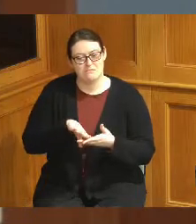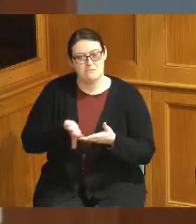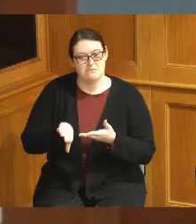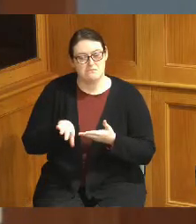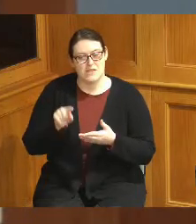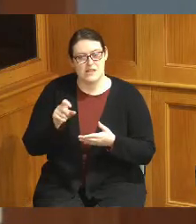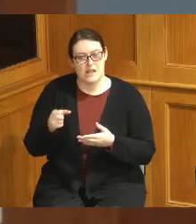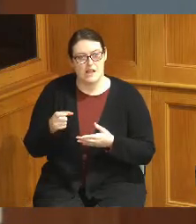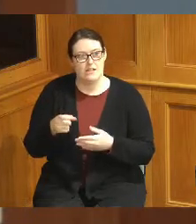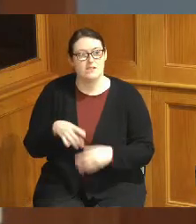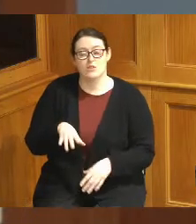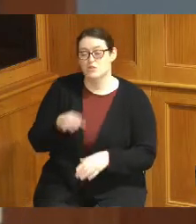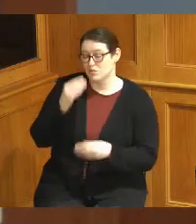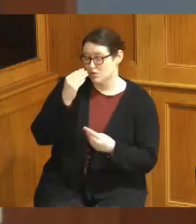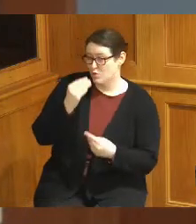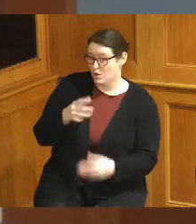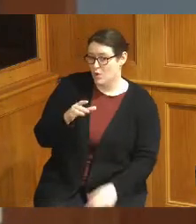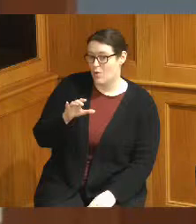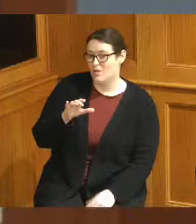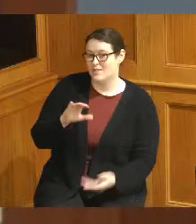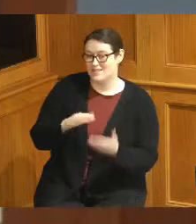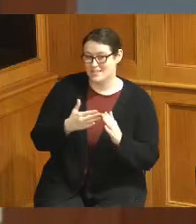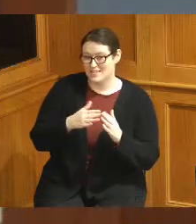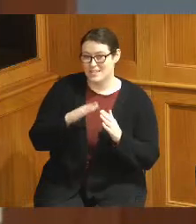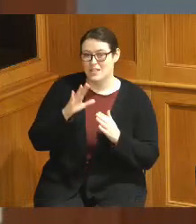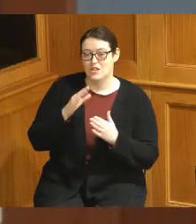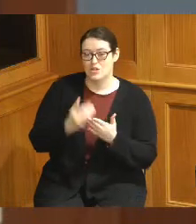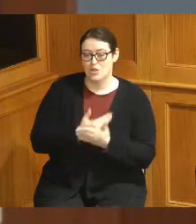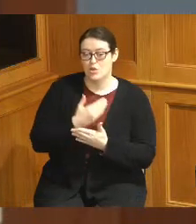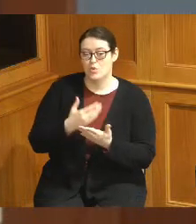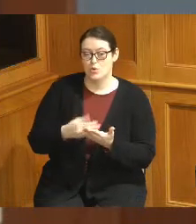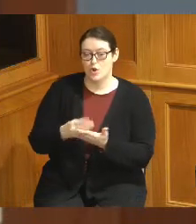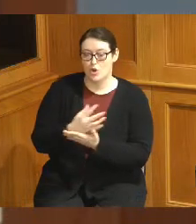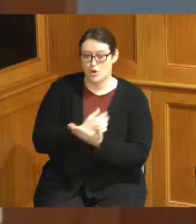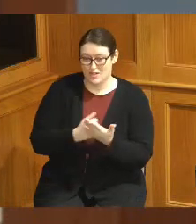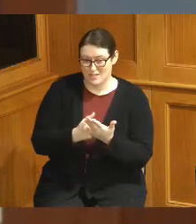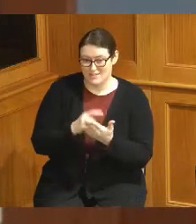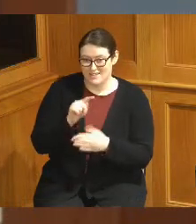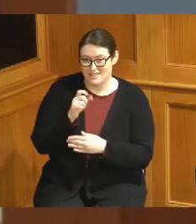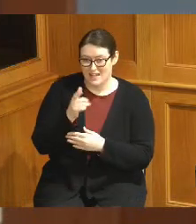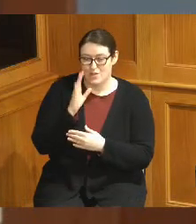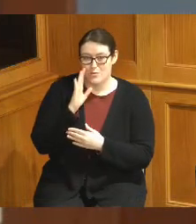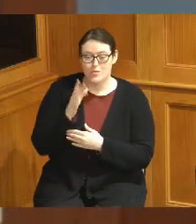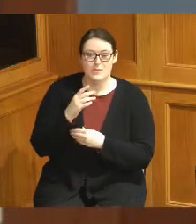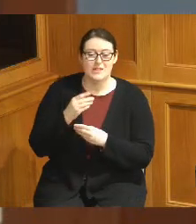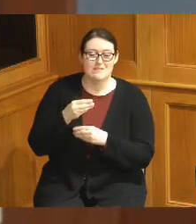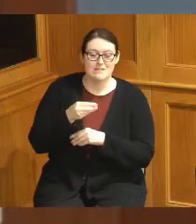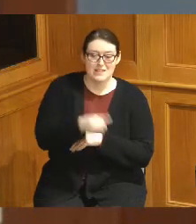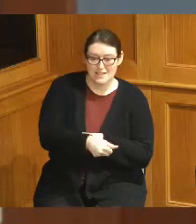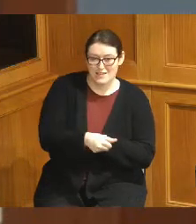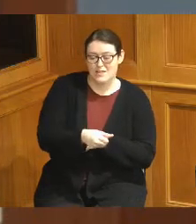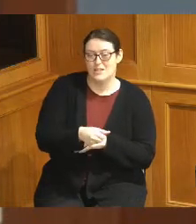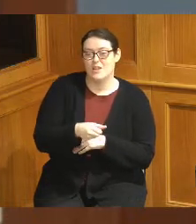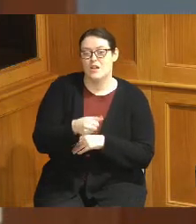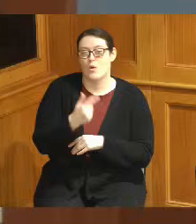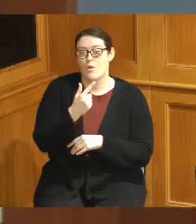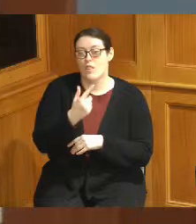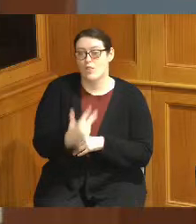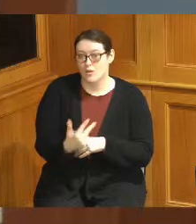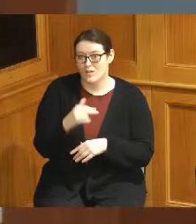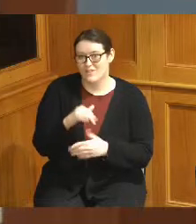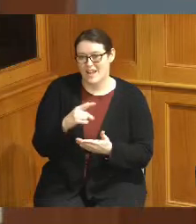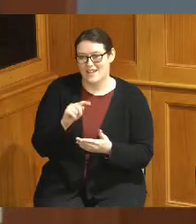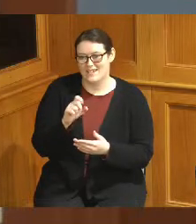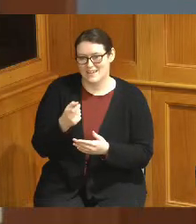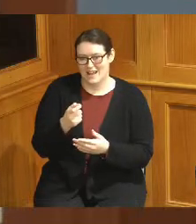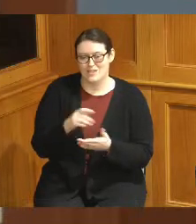sharing a third of our new earnings tax with the schools. They're very comfortable with that. And there's also